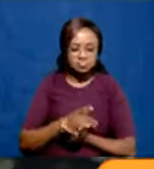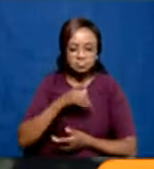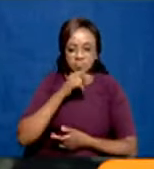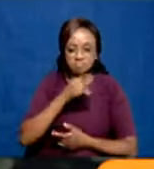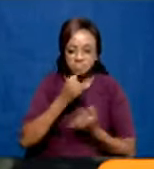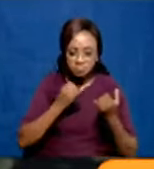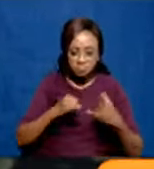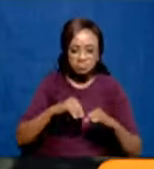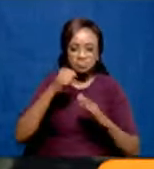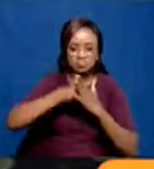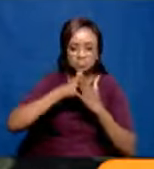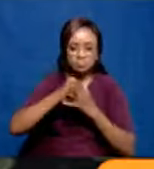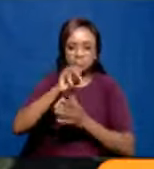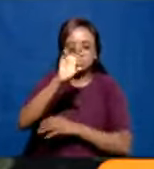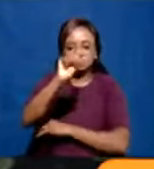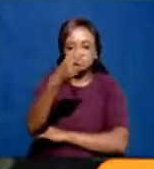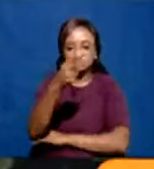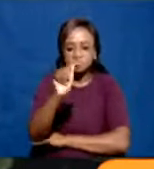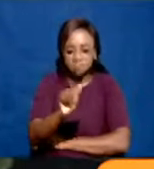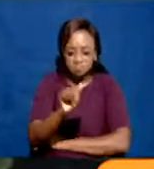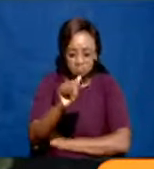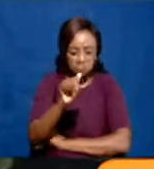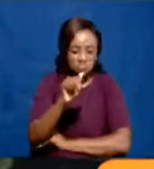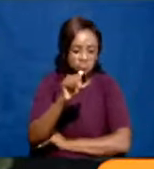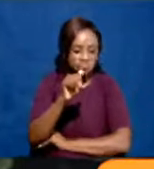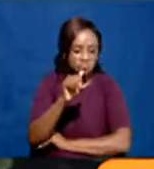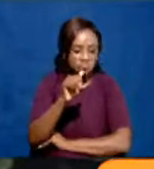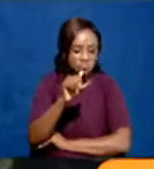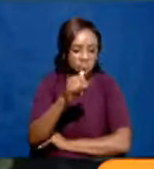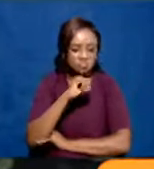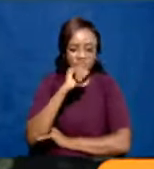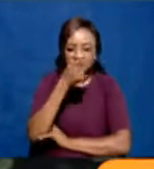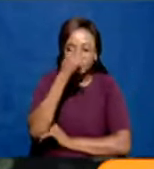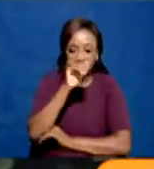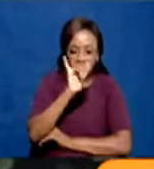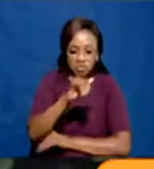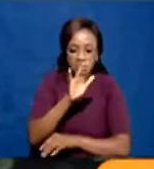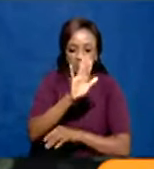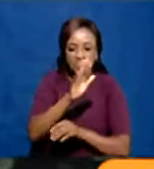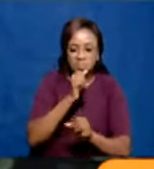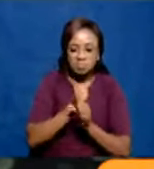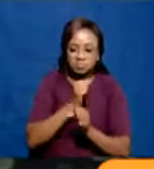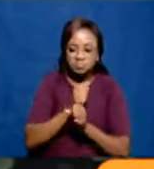really advocate for it in all this manner, and not because it has a job, but in reality,